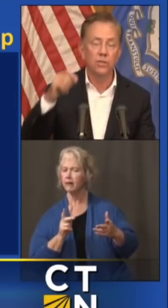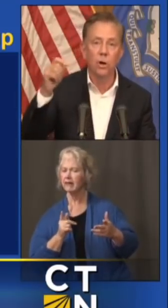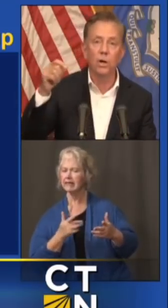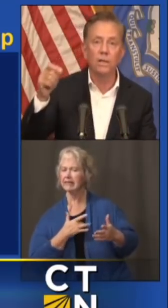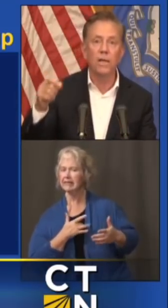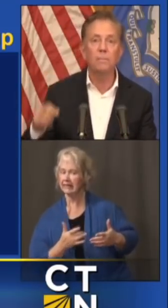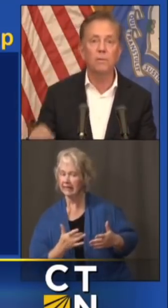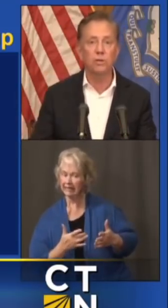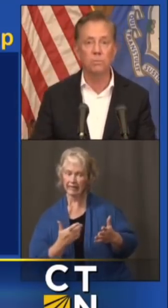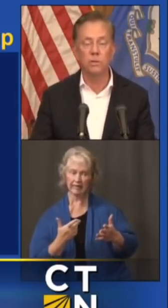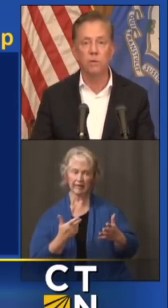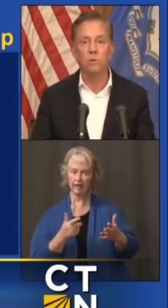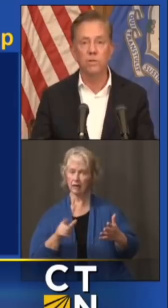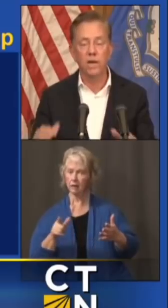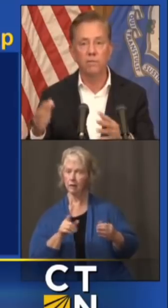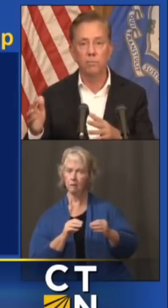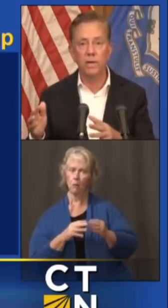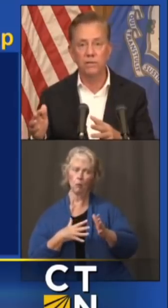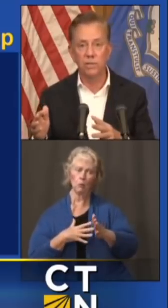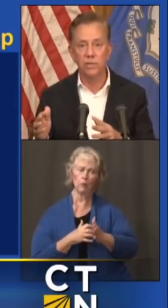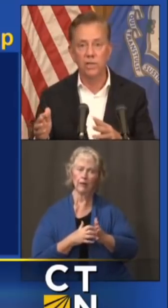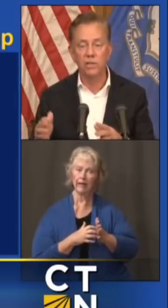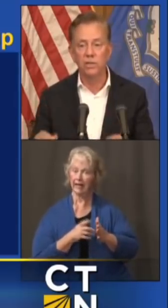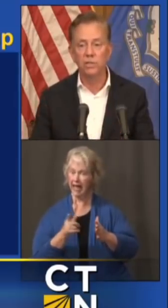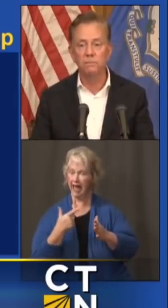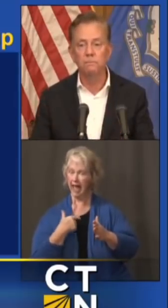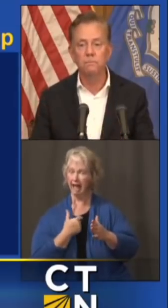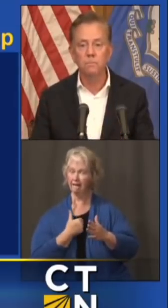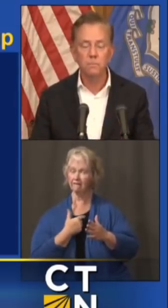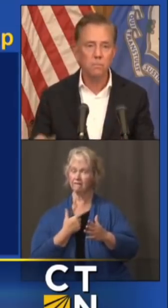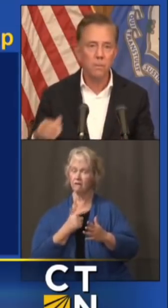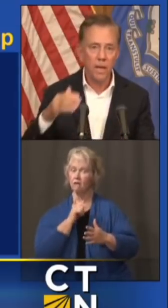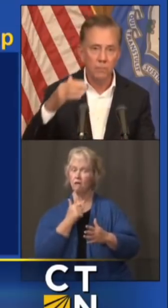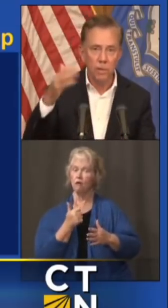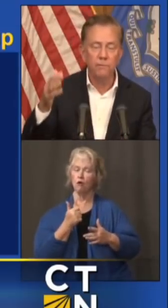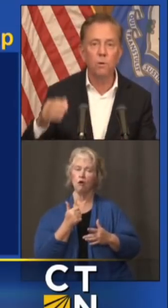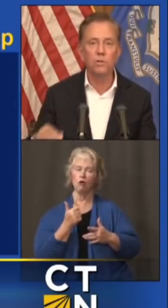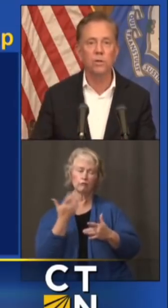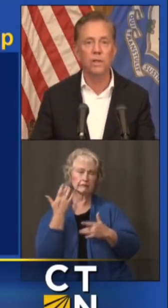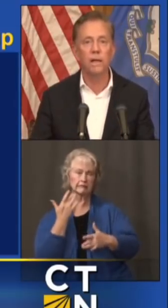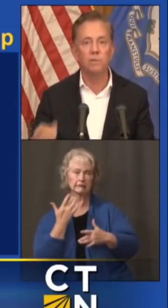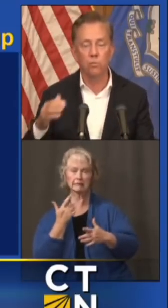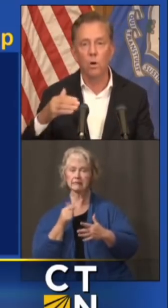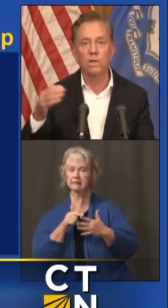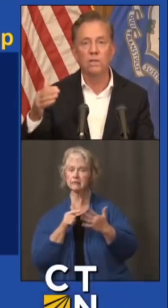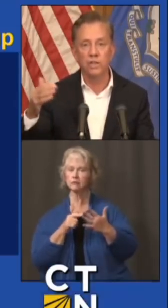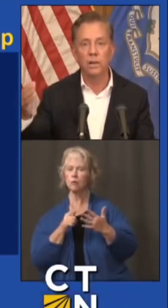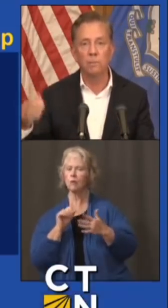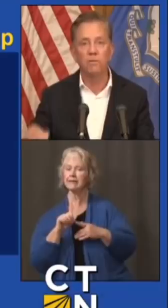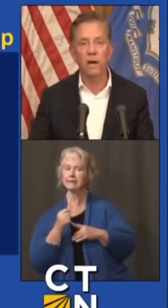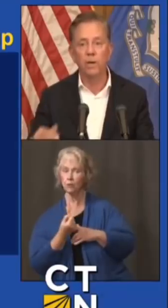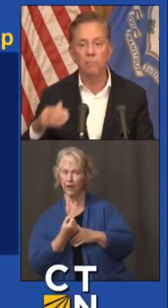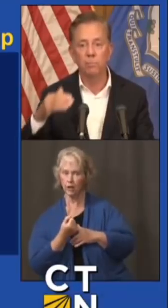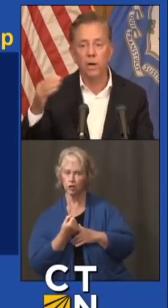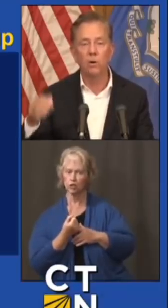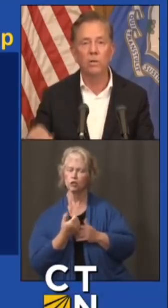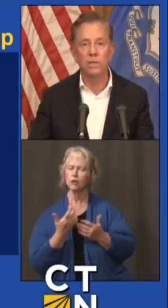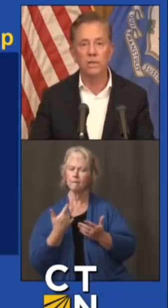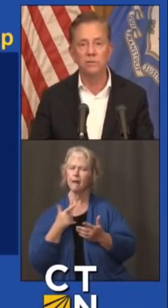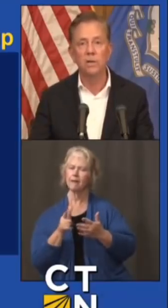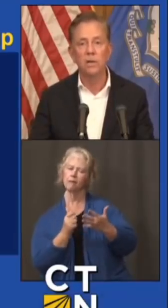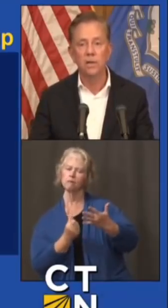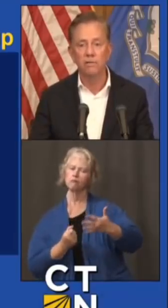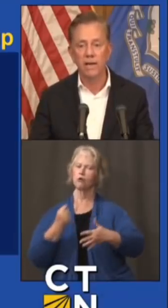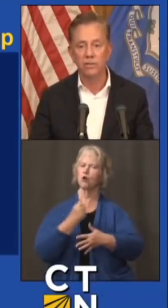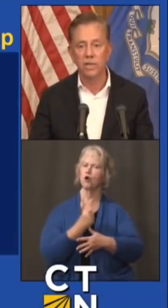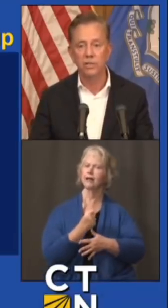and target them in terms of those that have a pre-existing condition, and really focus on them as one example of how we can